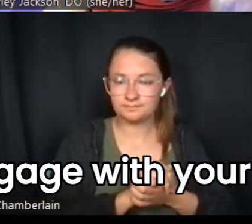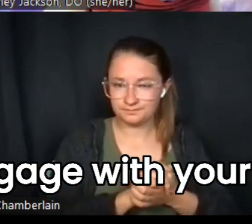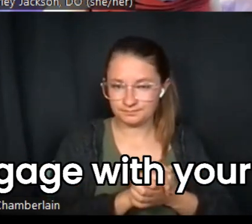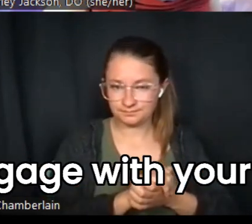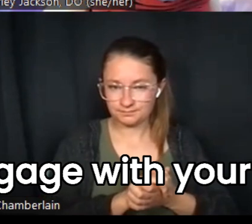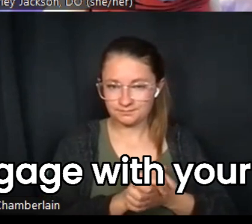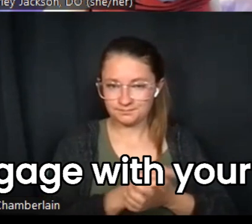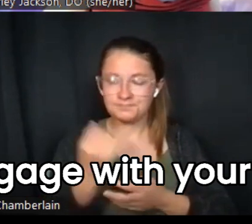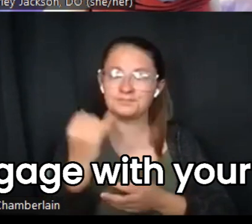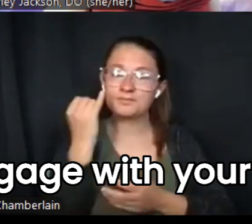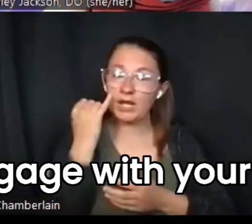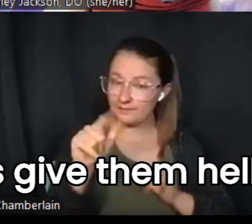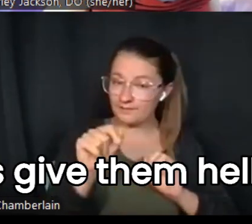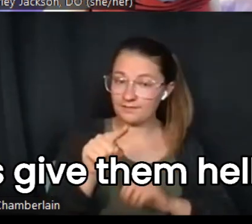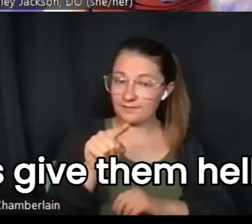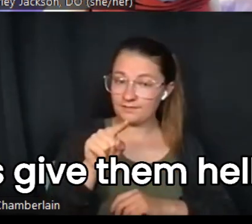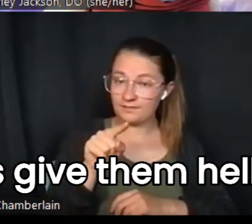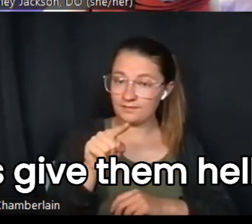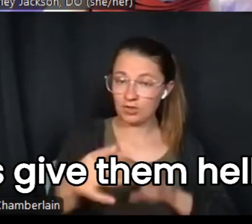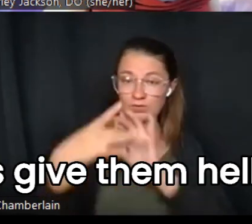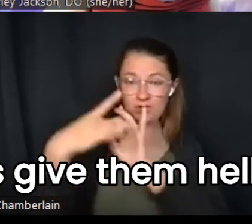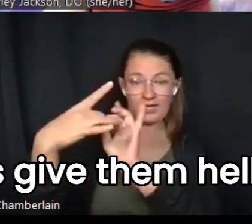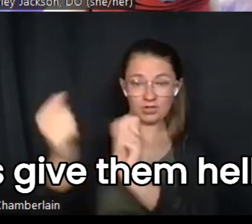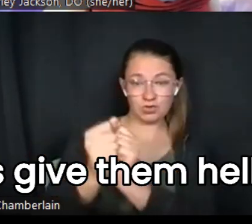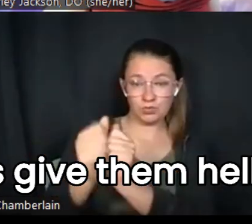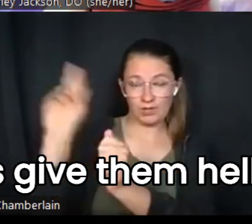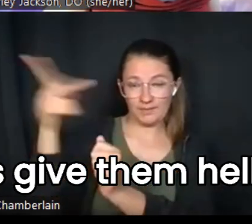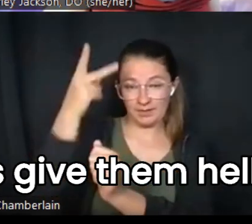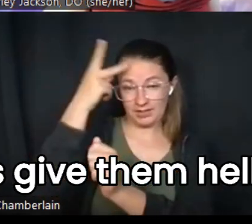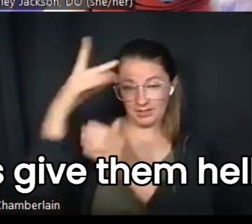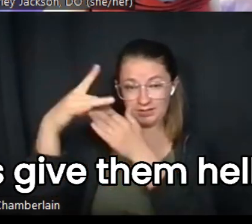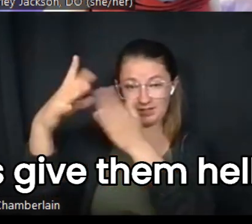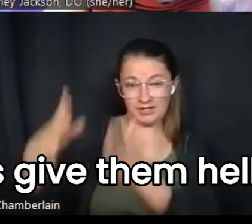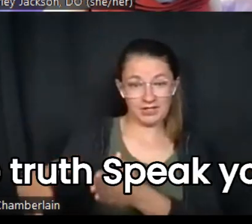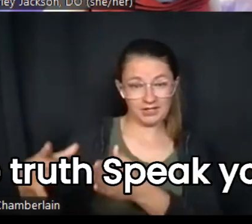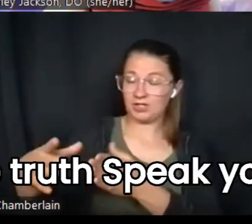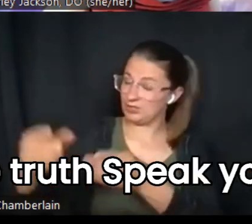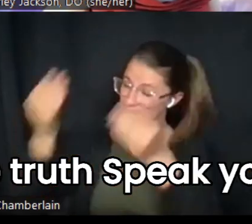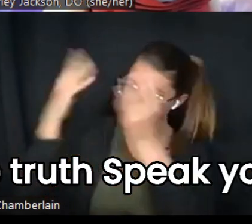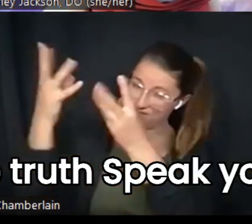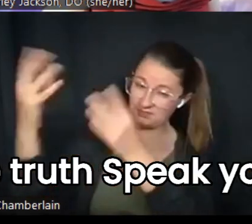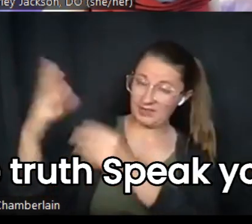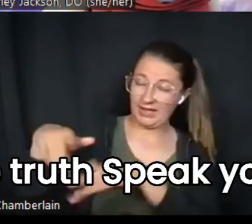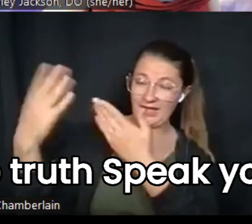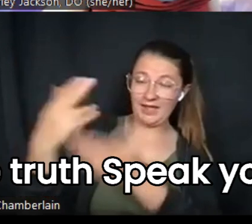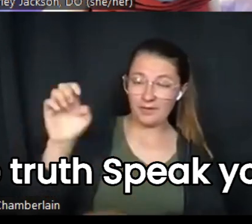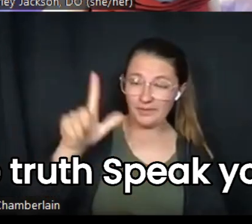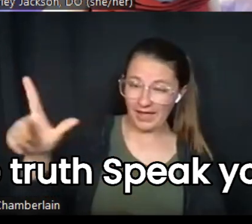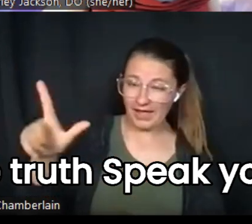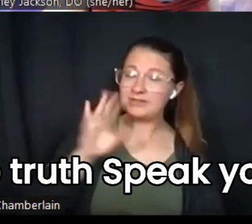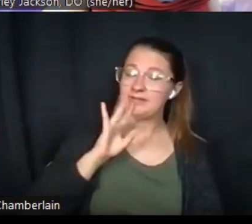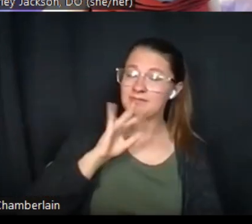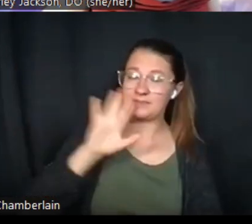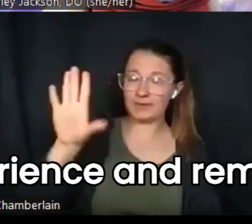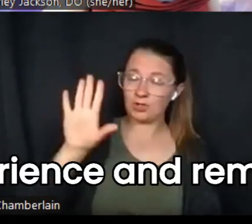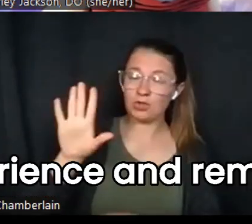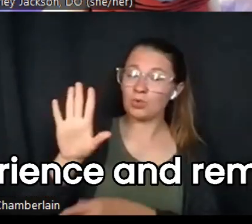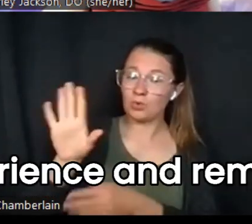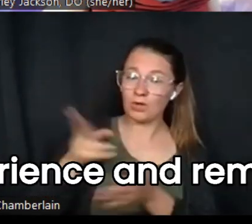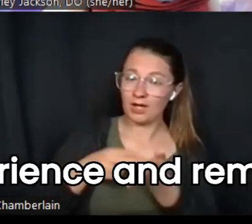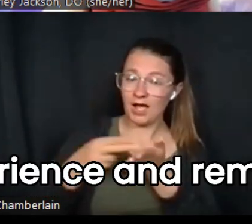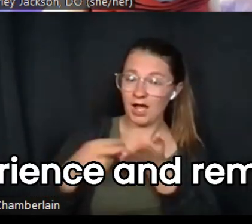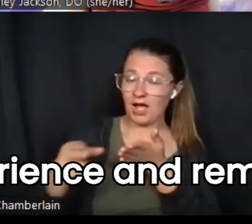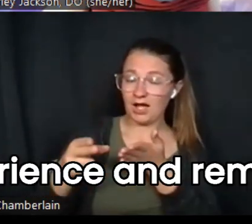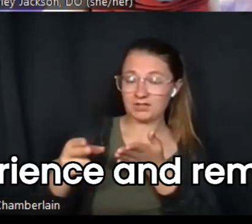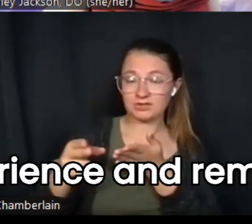to engage with your political leaders, give them hell. Tell them, speak the truth, speak your honest,